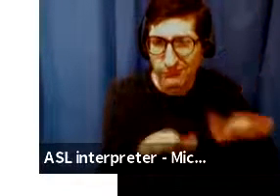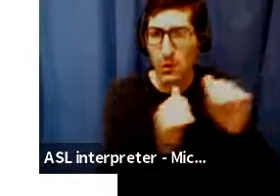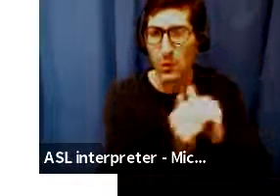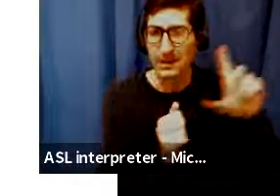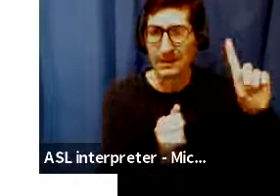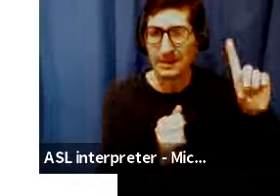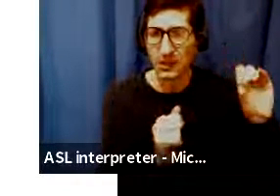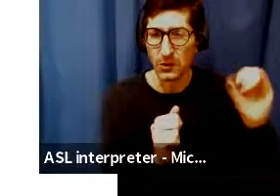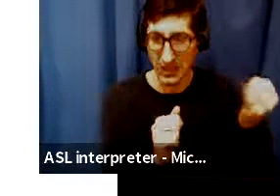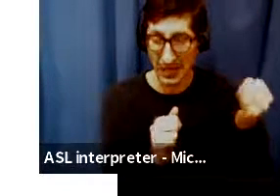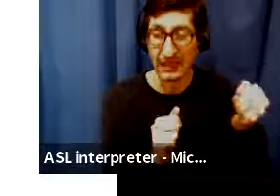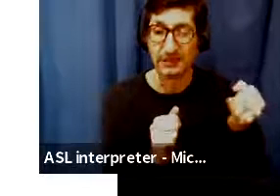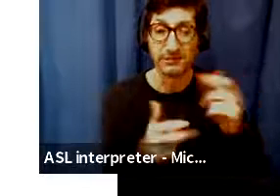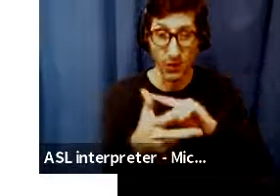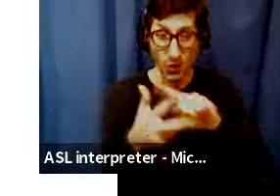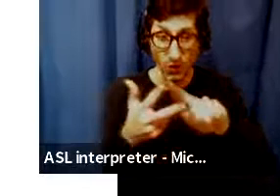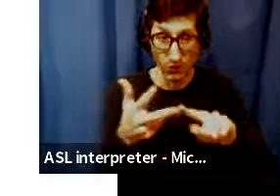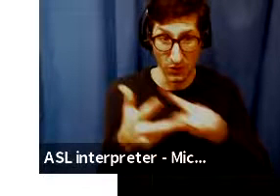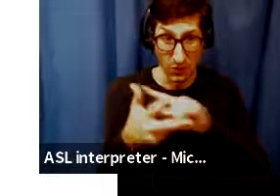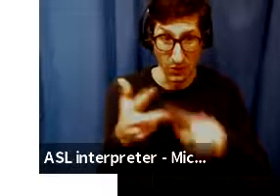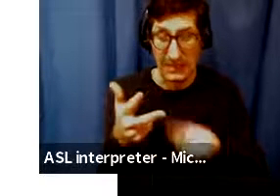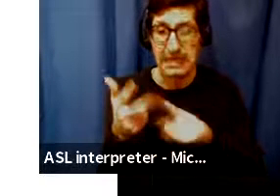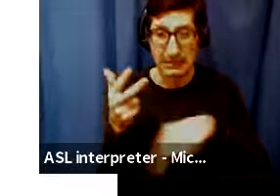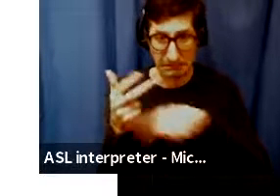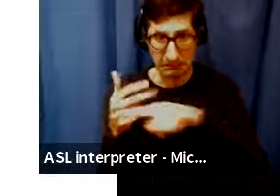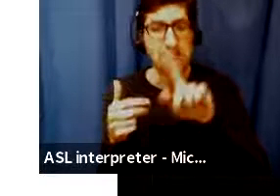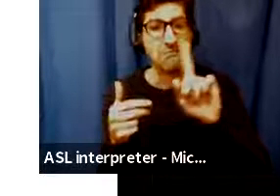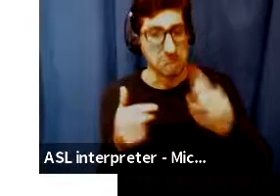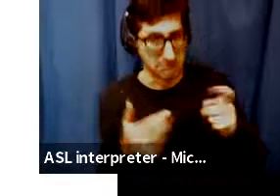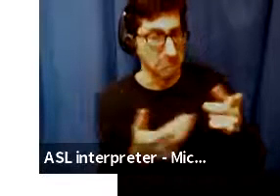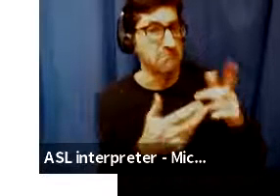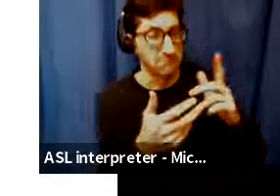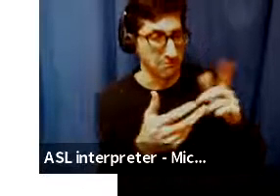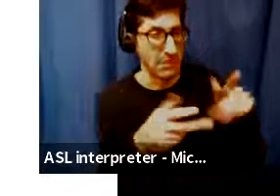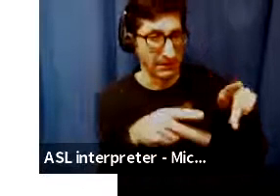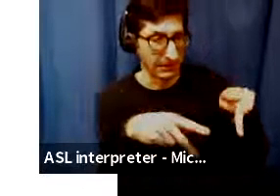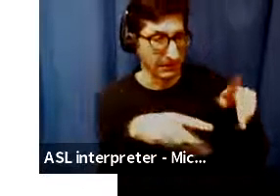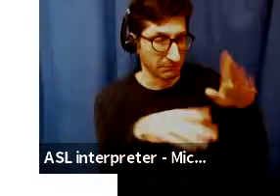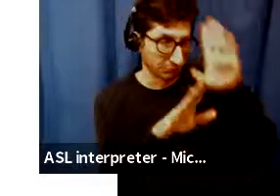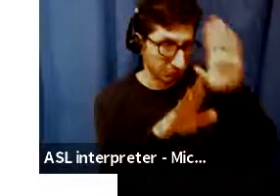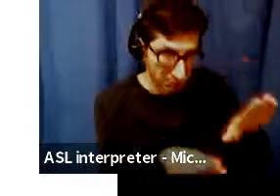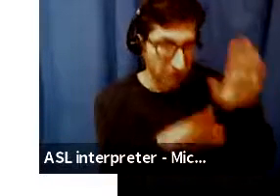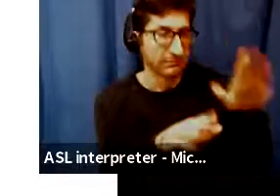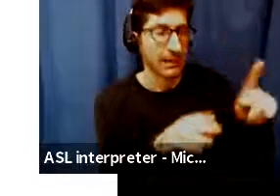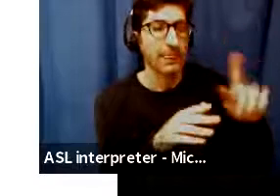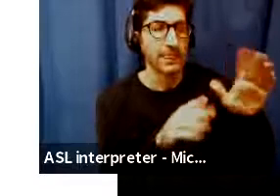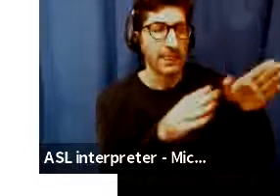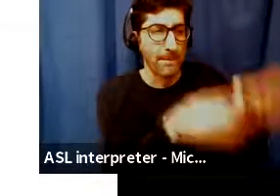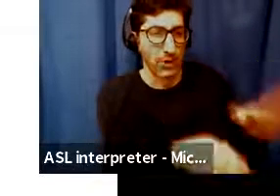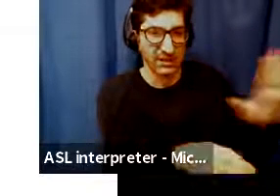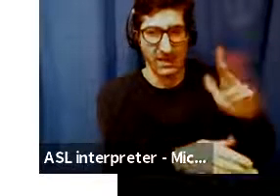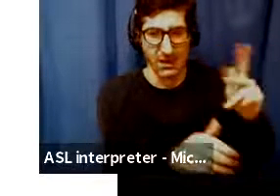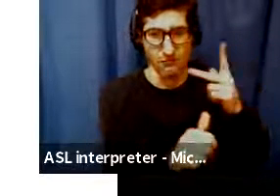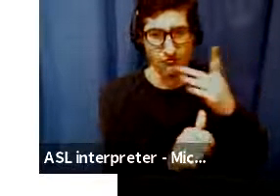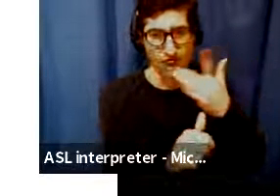give primary consideration to the request of the individual. Title III organizations